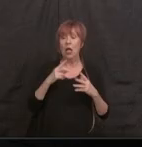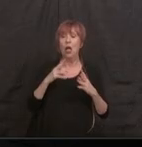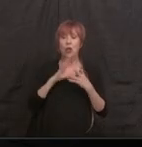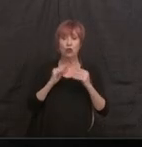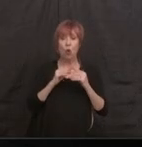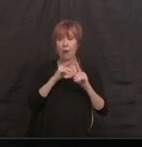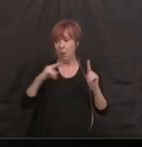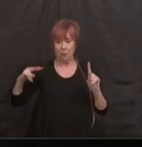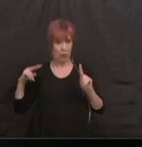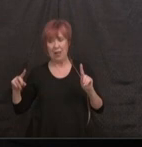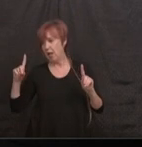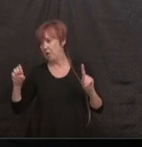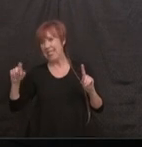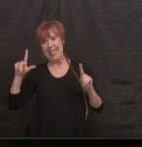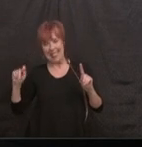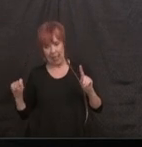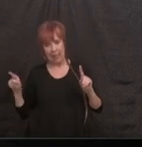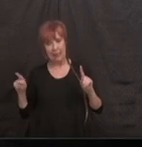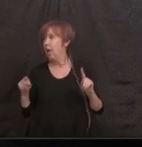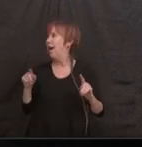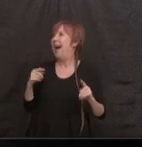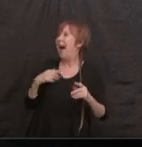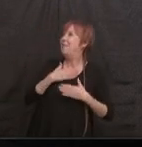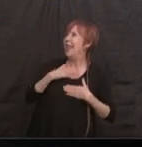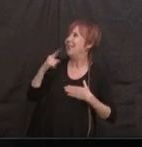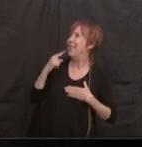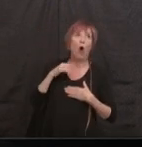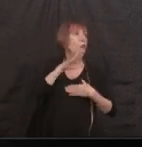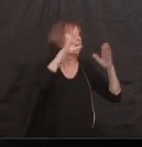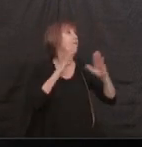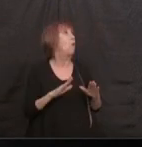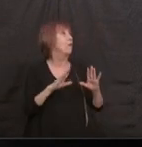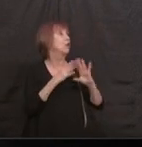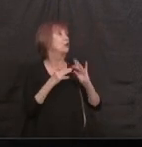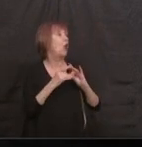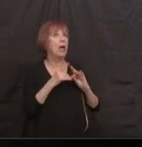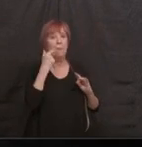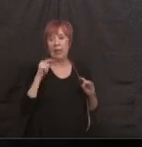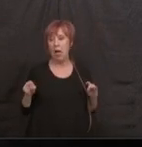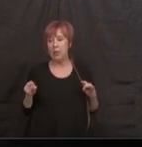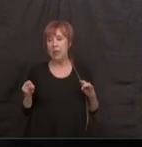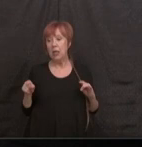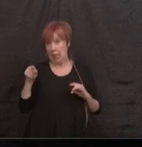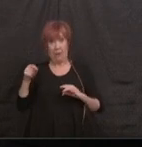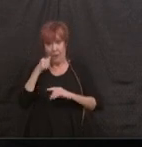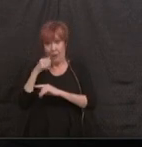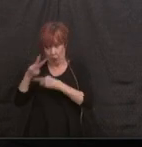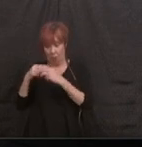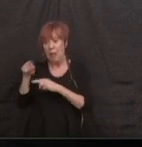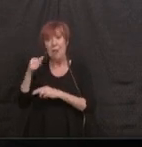so amazed that you mentioned that, because it is... Isn't it fantastic? Fantastic. It's an untouchable world where these women